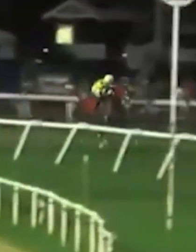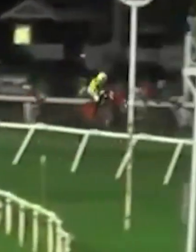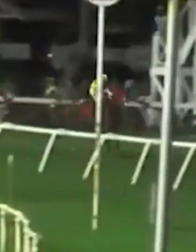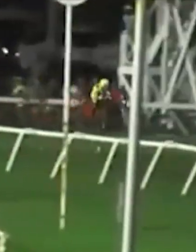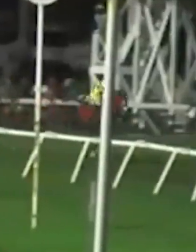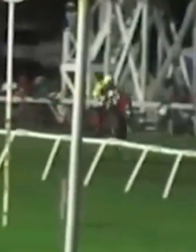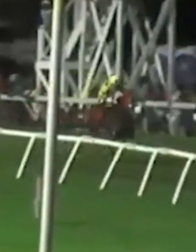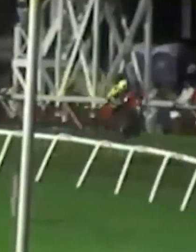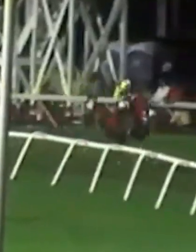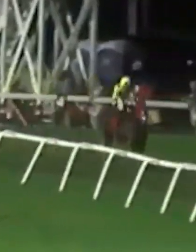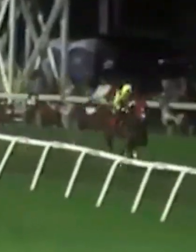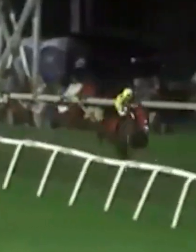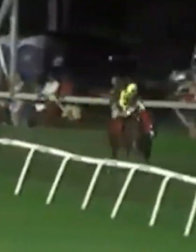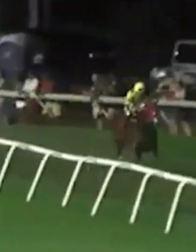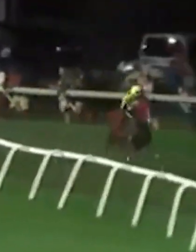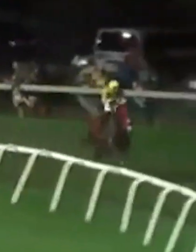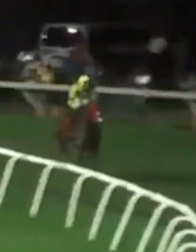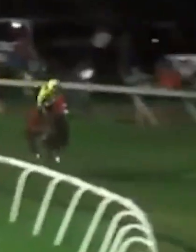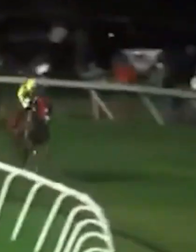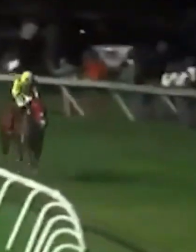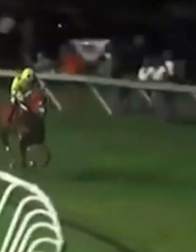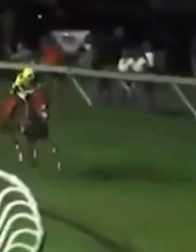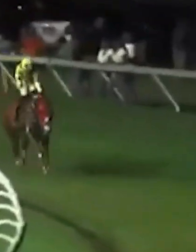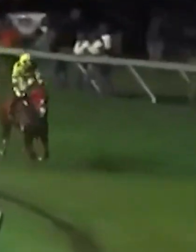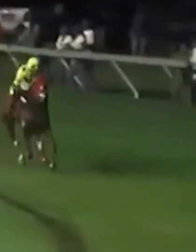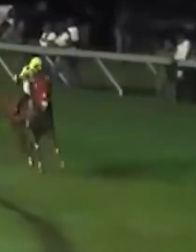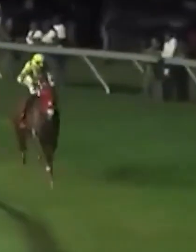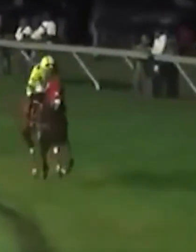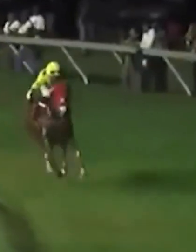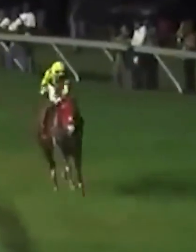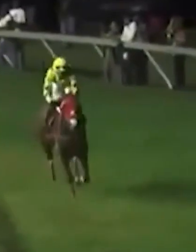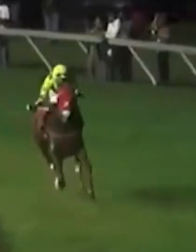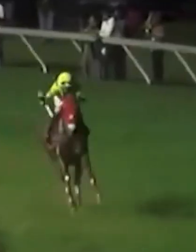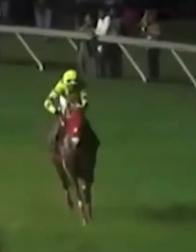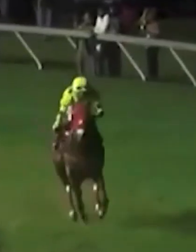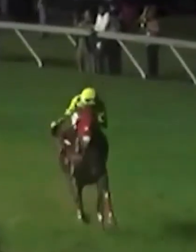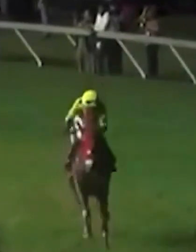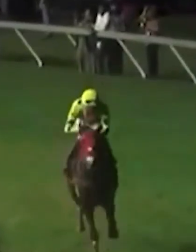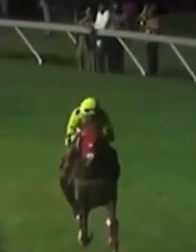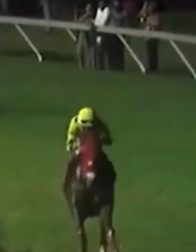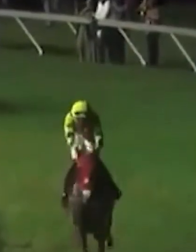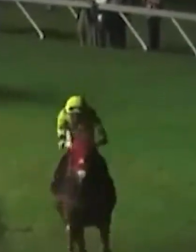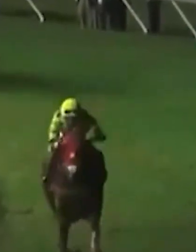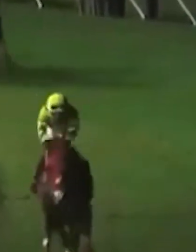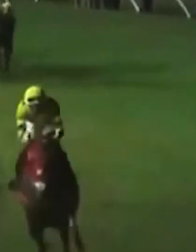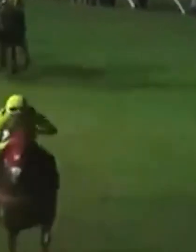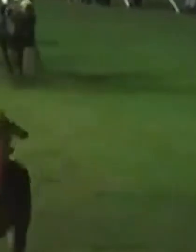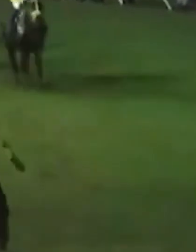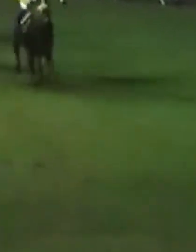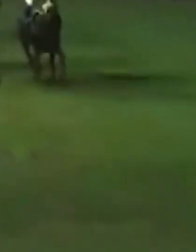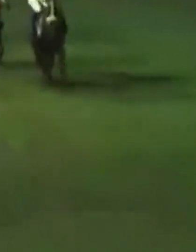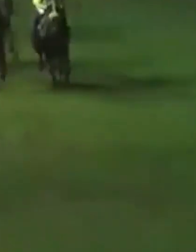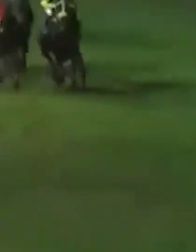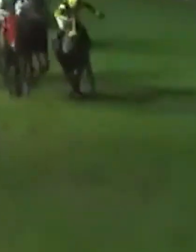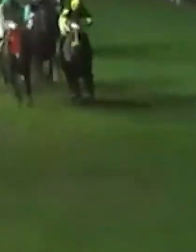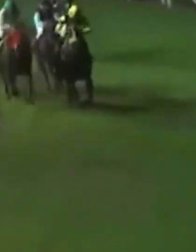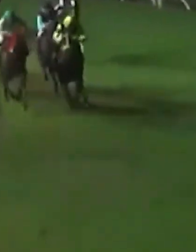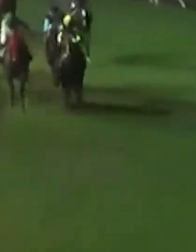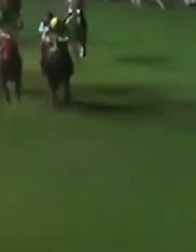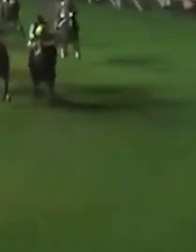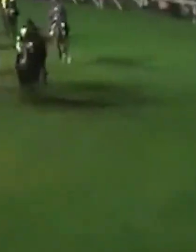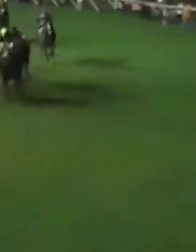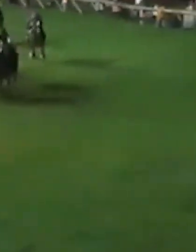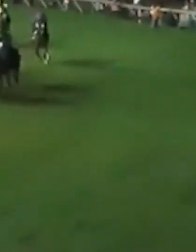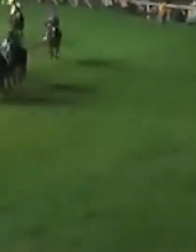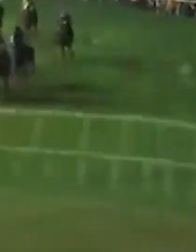15, 18 lengths. She's well clear. She's about 15 lengths clear of Valiant, who's in second, and Charisma, who's staying